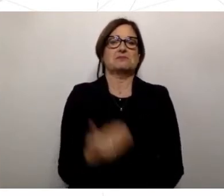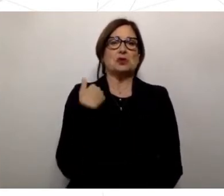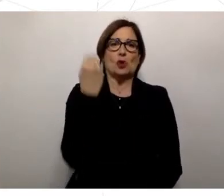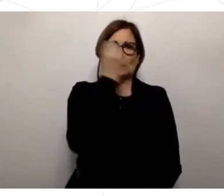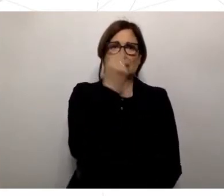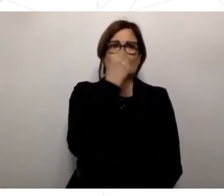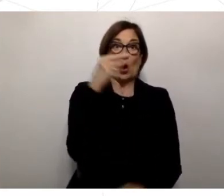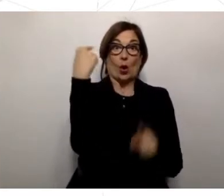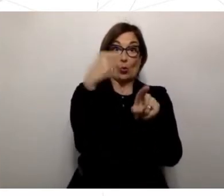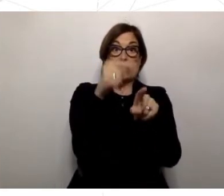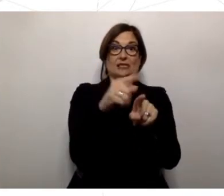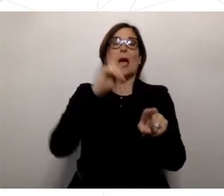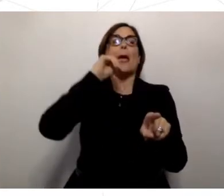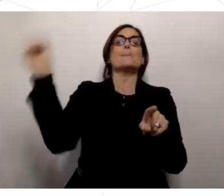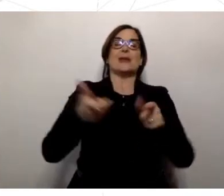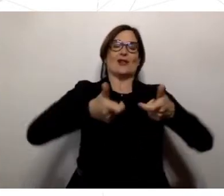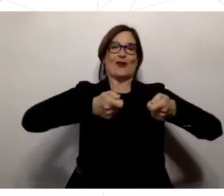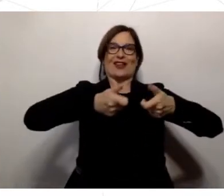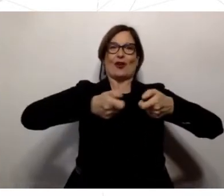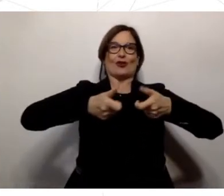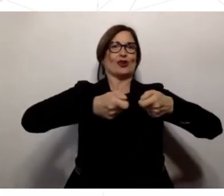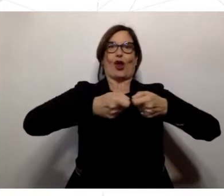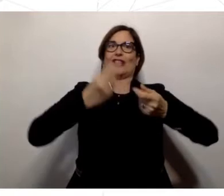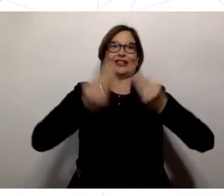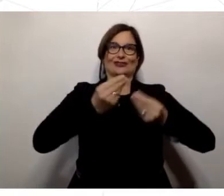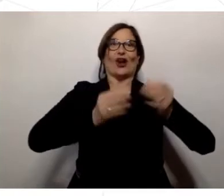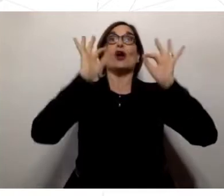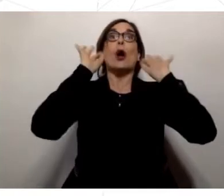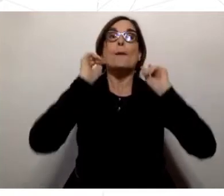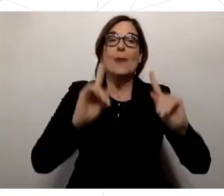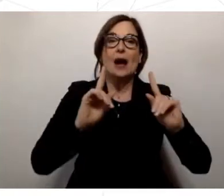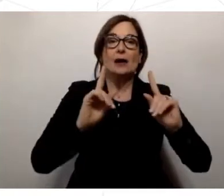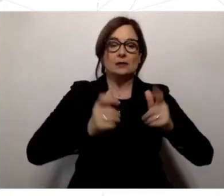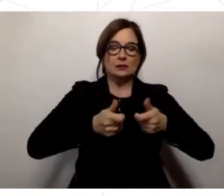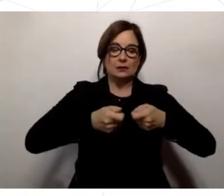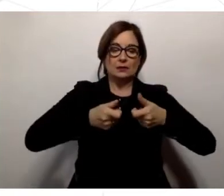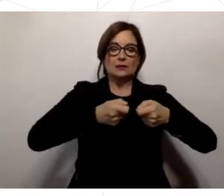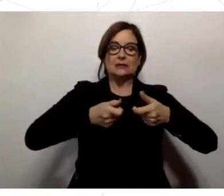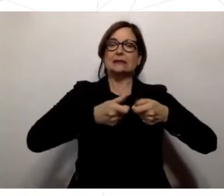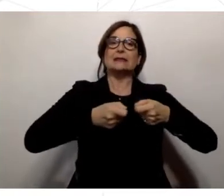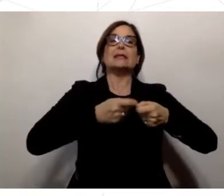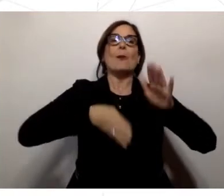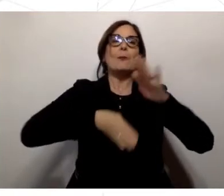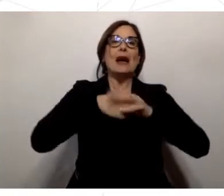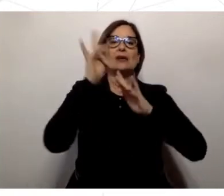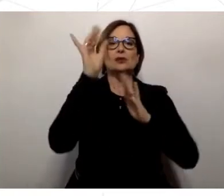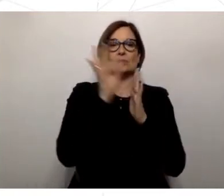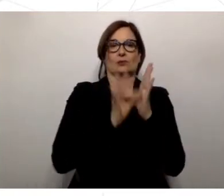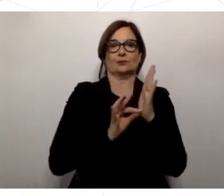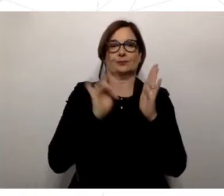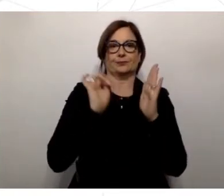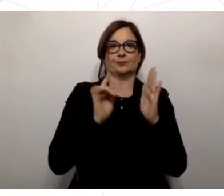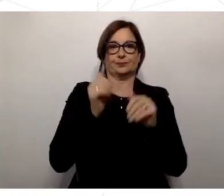these are the best game controllers in the market, but they are built and designed on a number